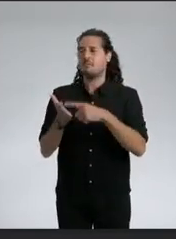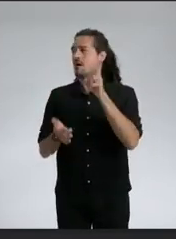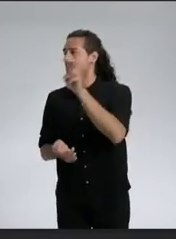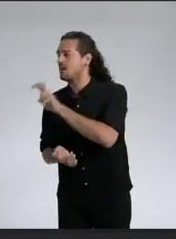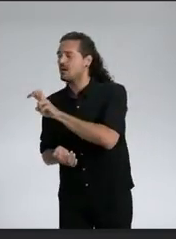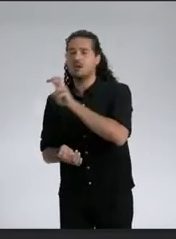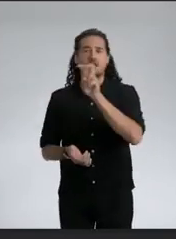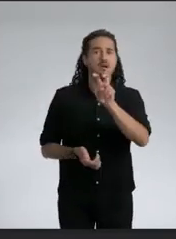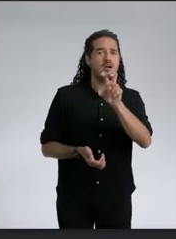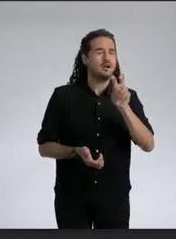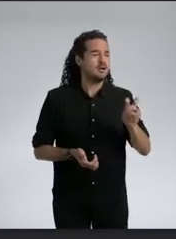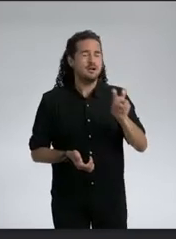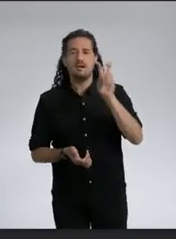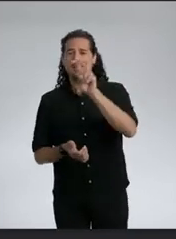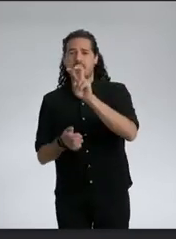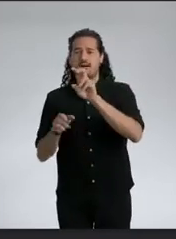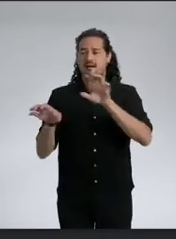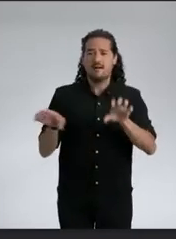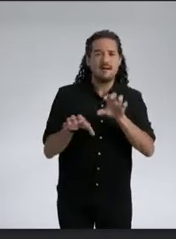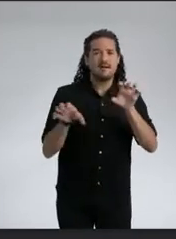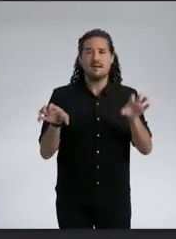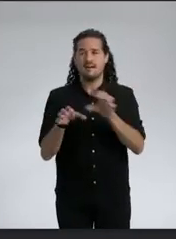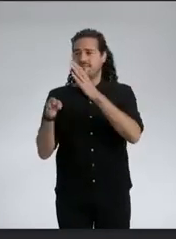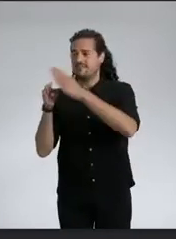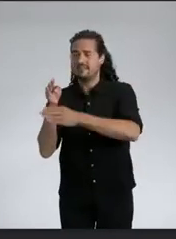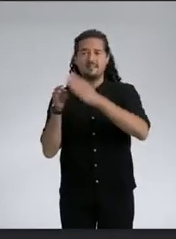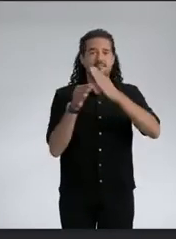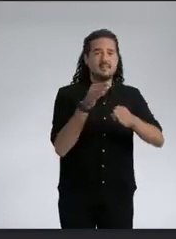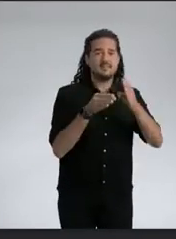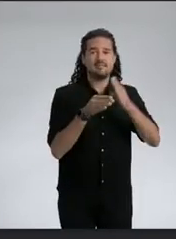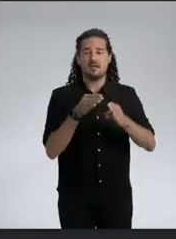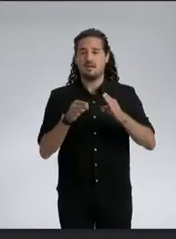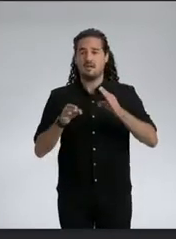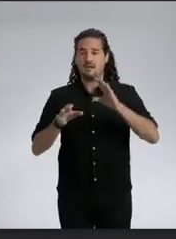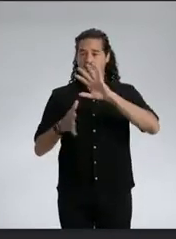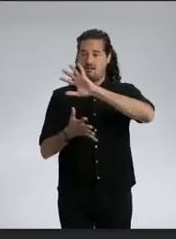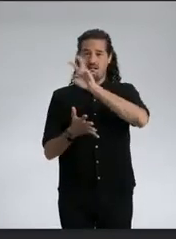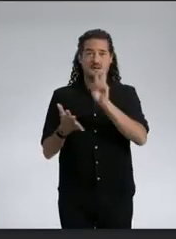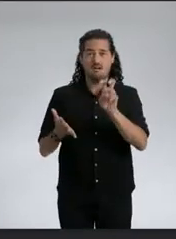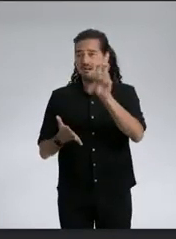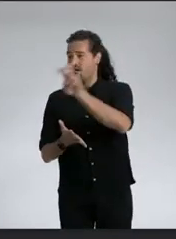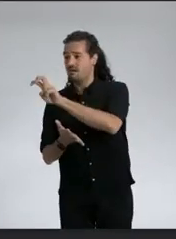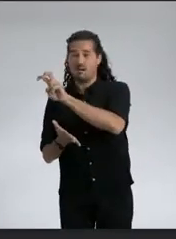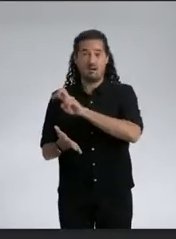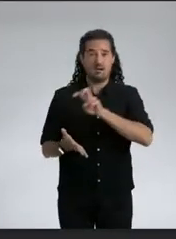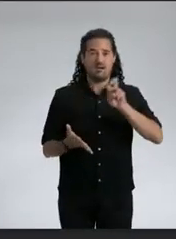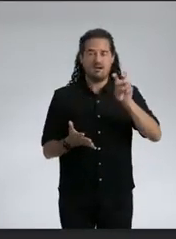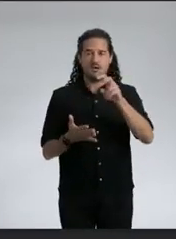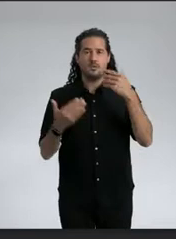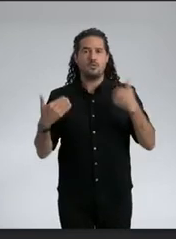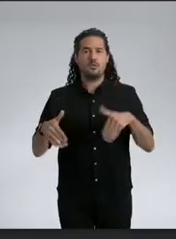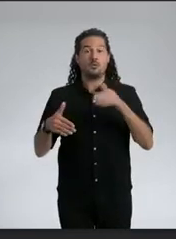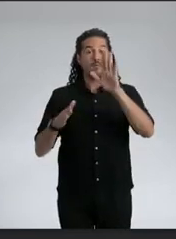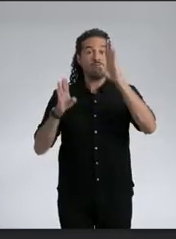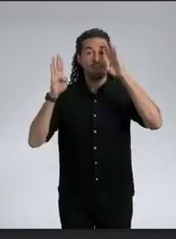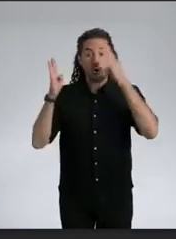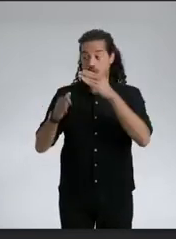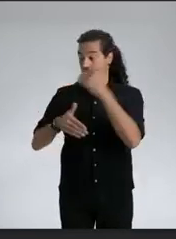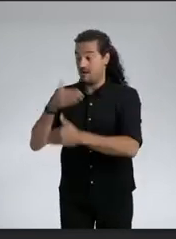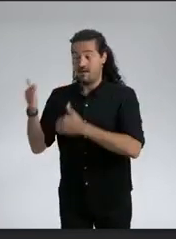get everything done. All of this context switching disrupts your focus and pulls you away from your